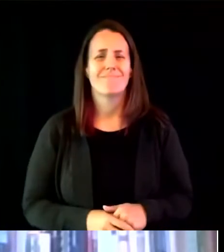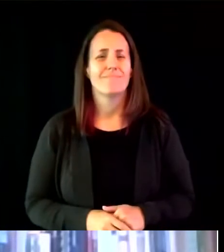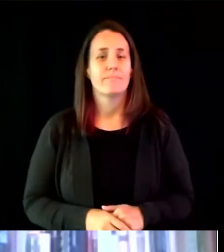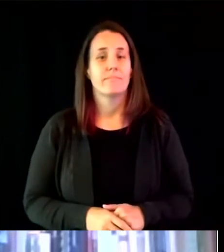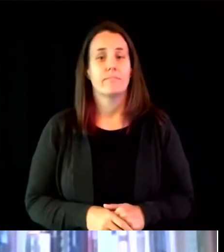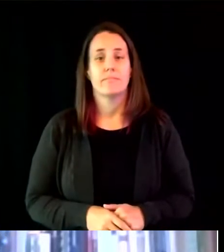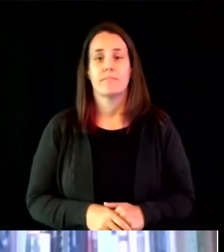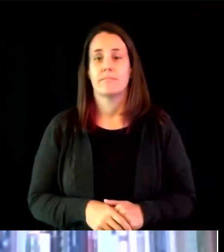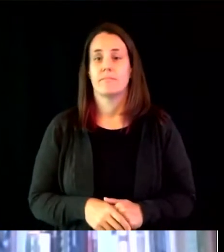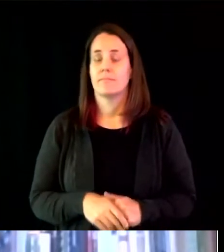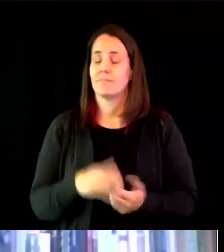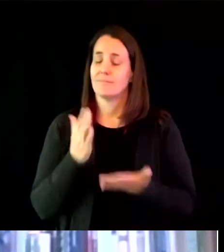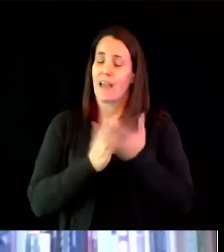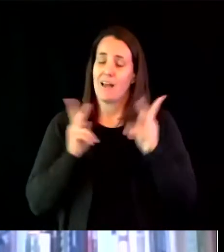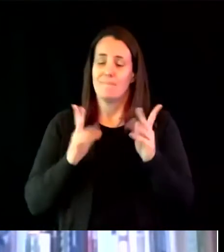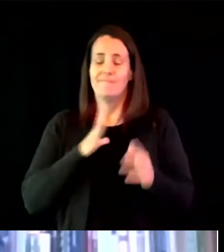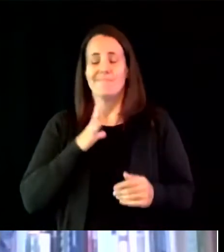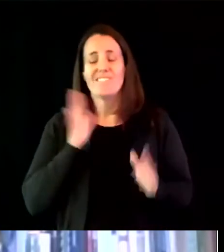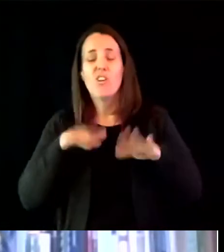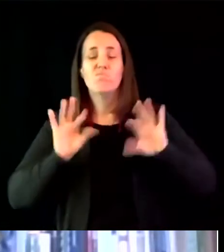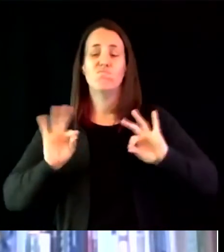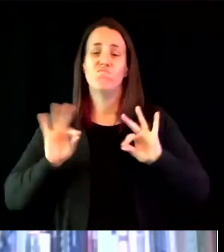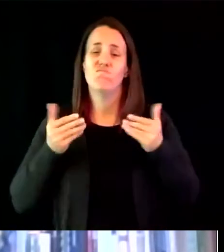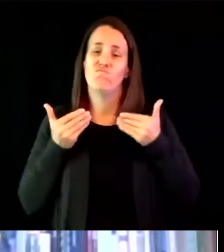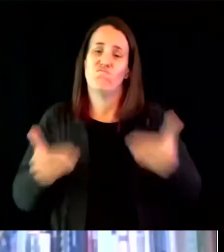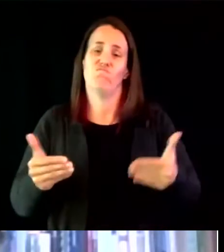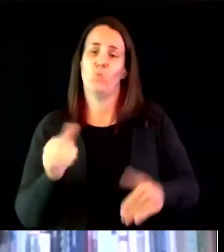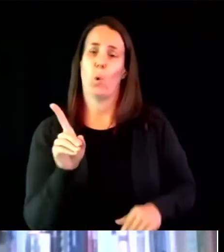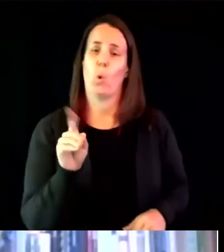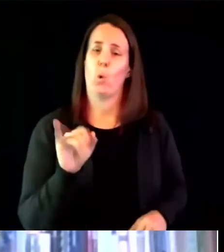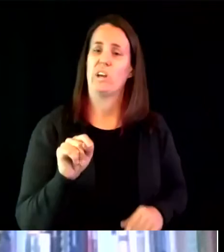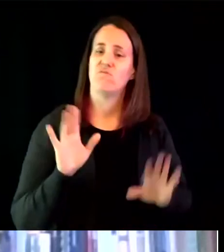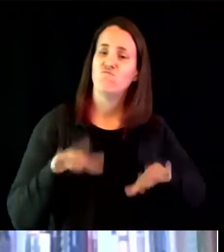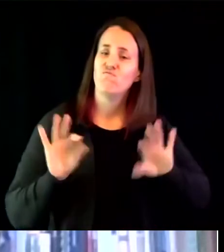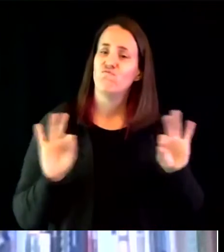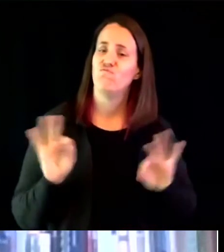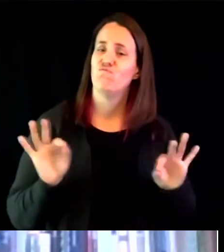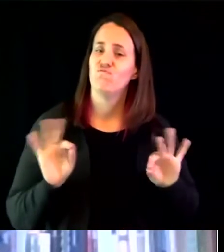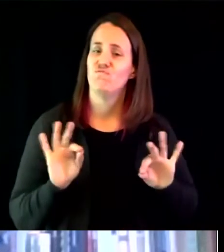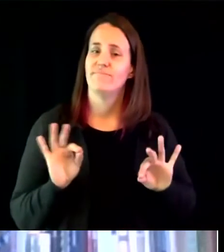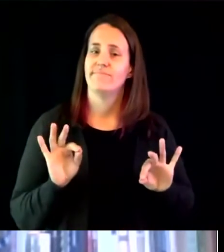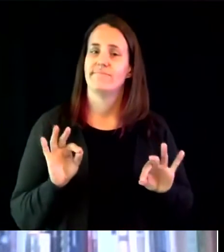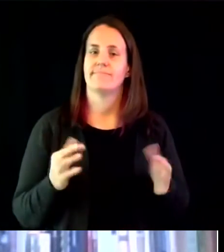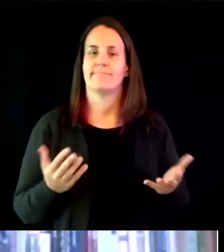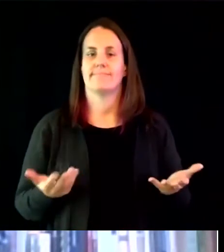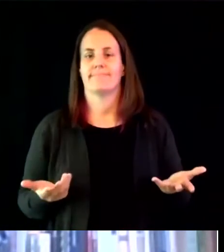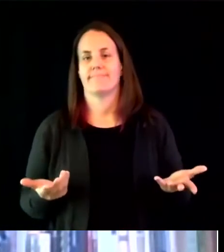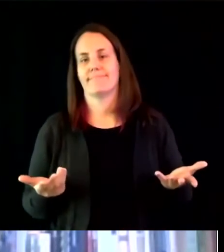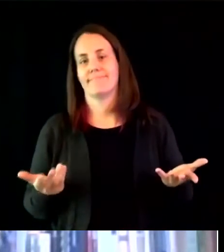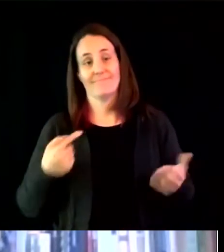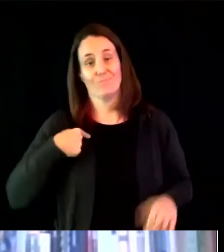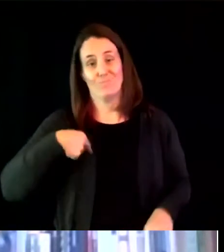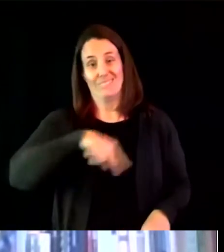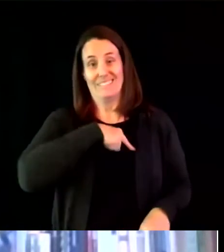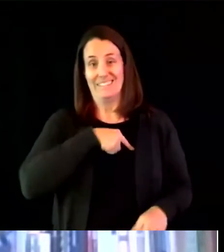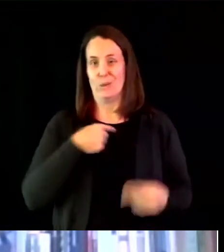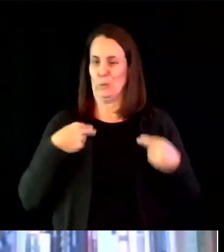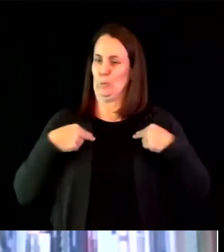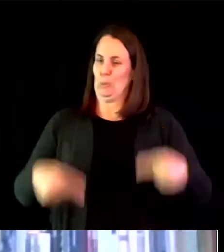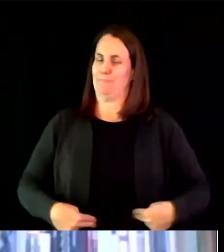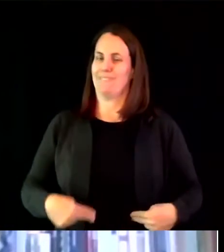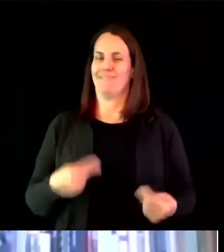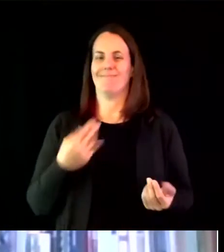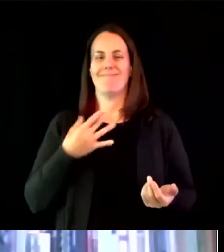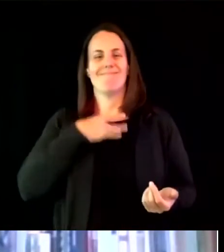of those things because we're social people and that's human nature. And so I understand part of what